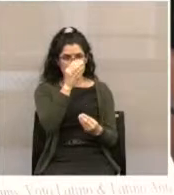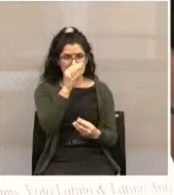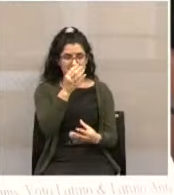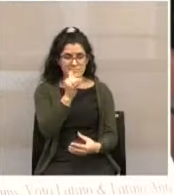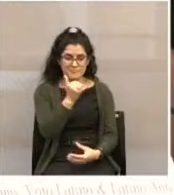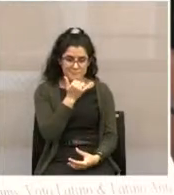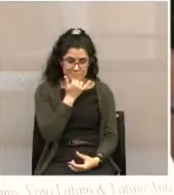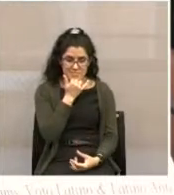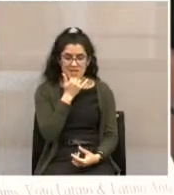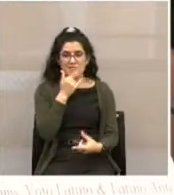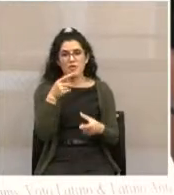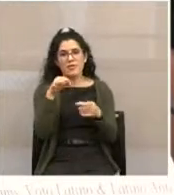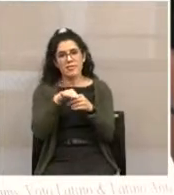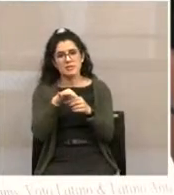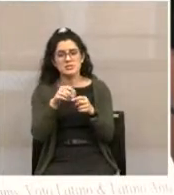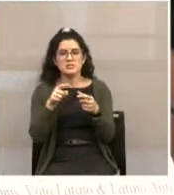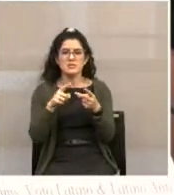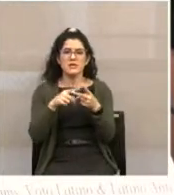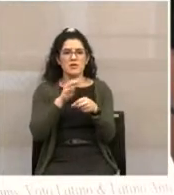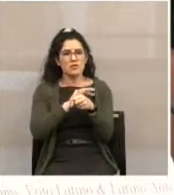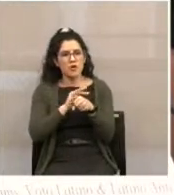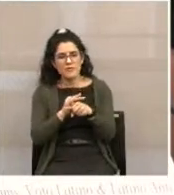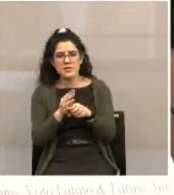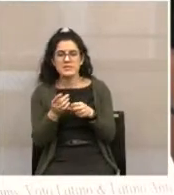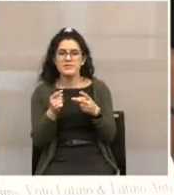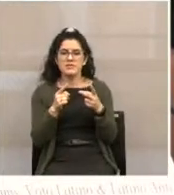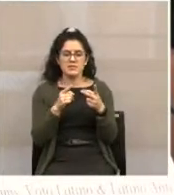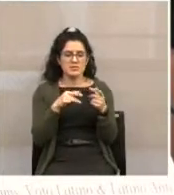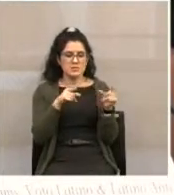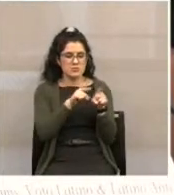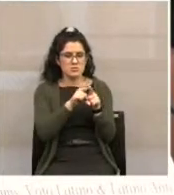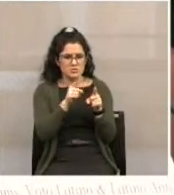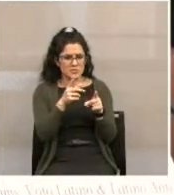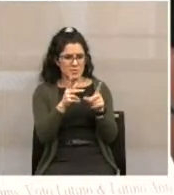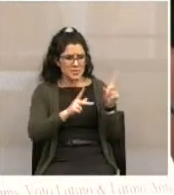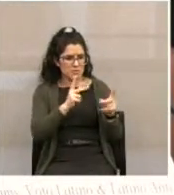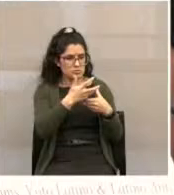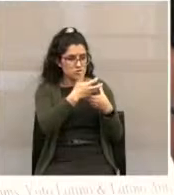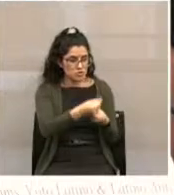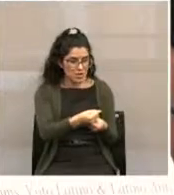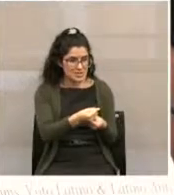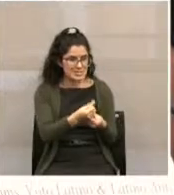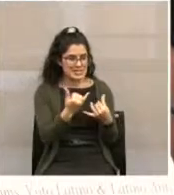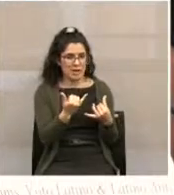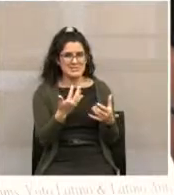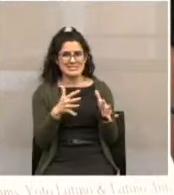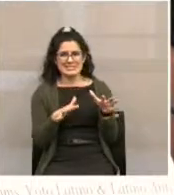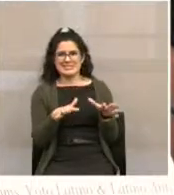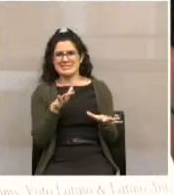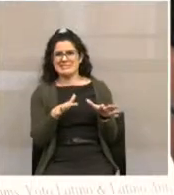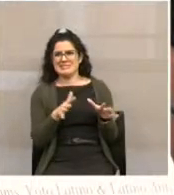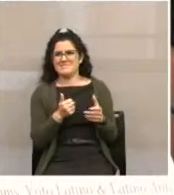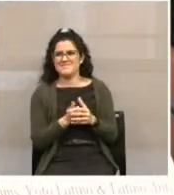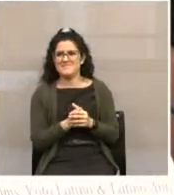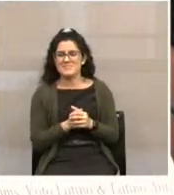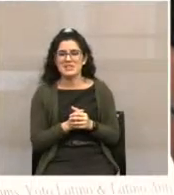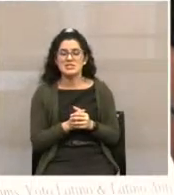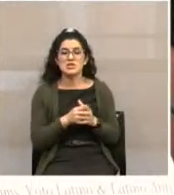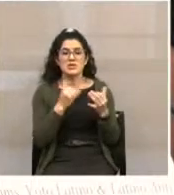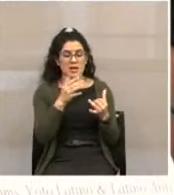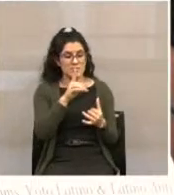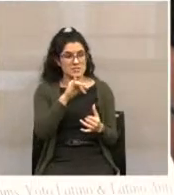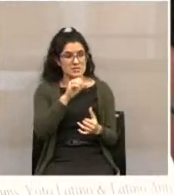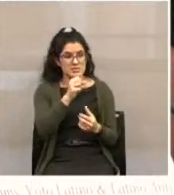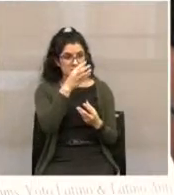or the upcoming elections, seeks to undermine trust individuals have in institutions. Even though disinformation may